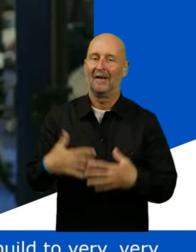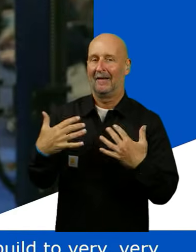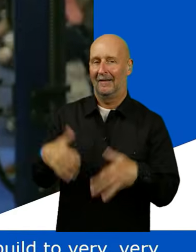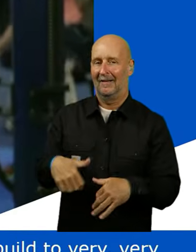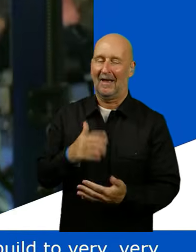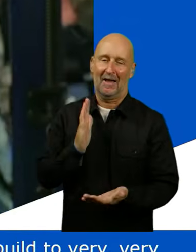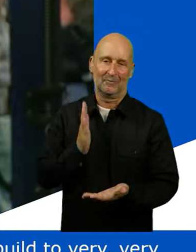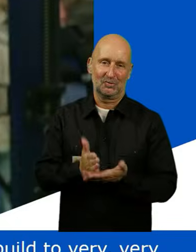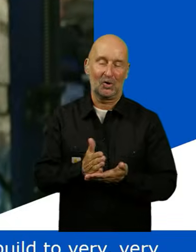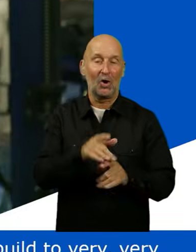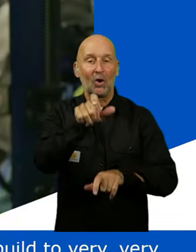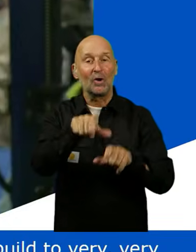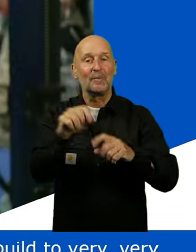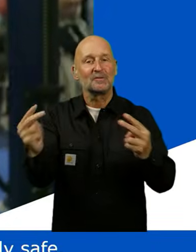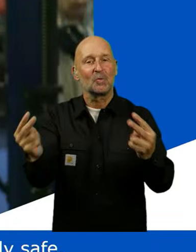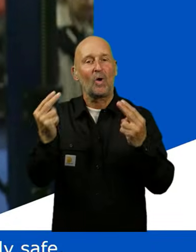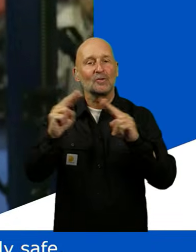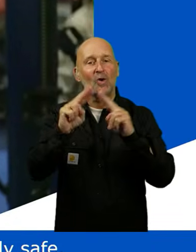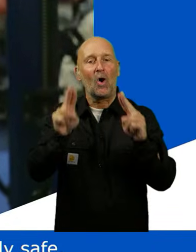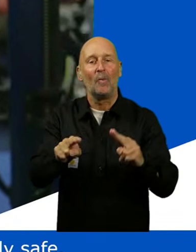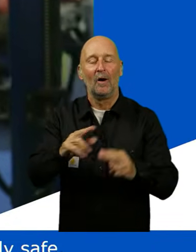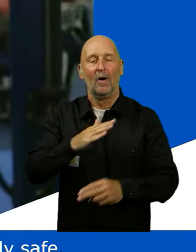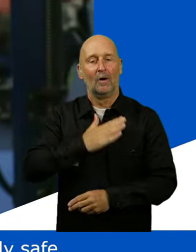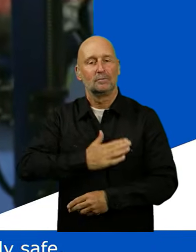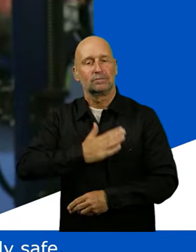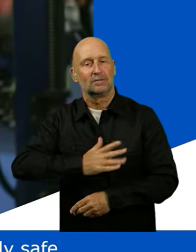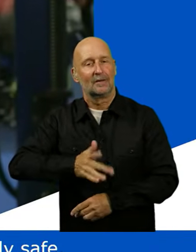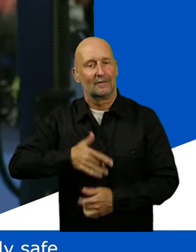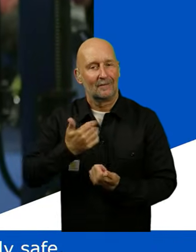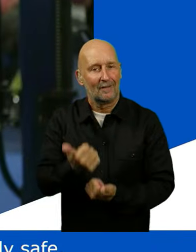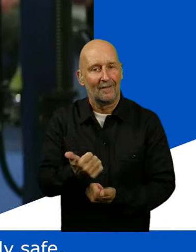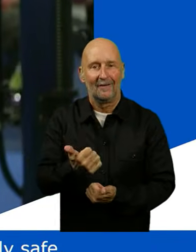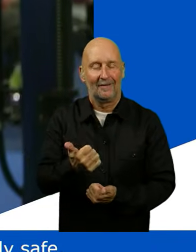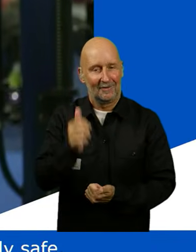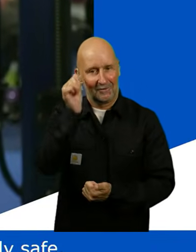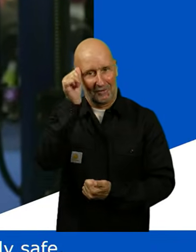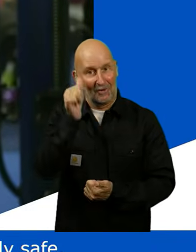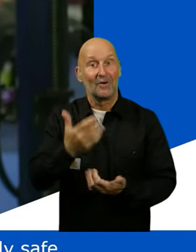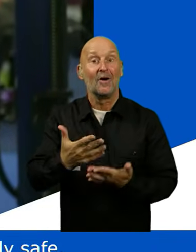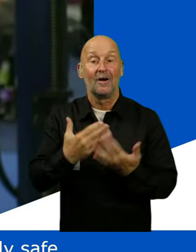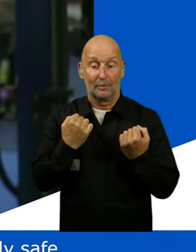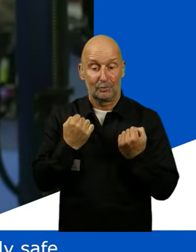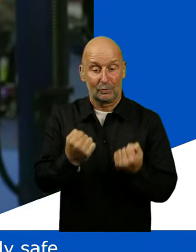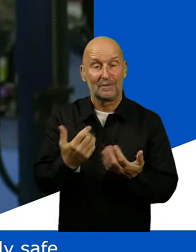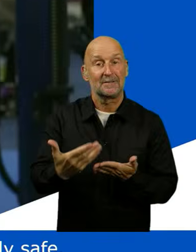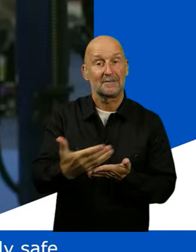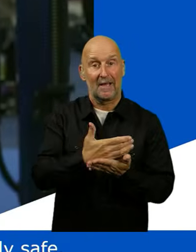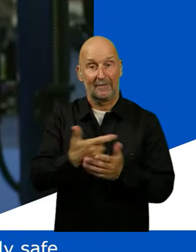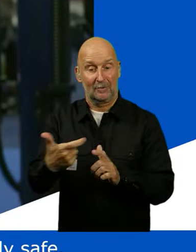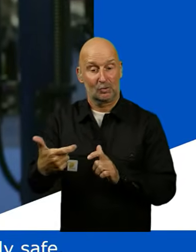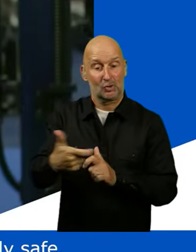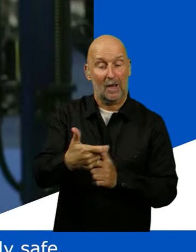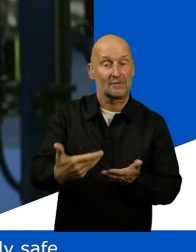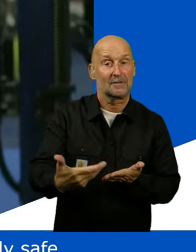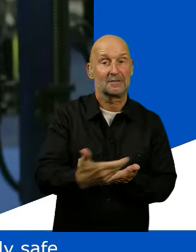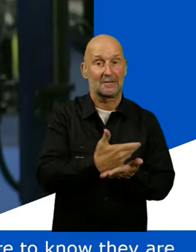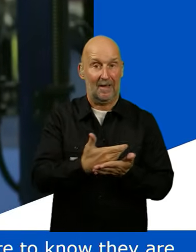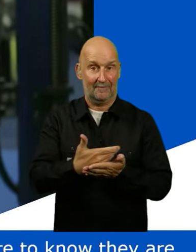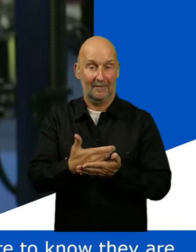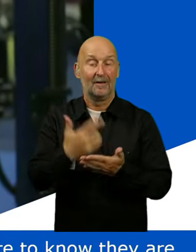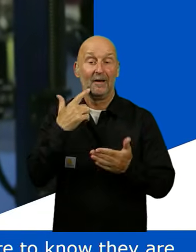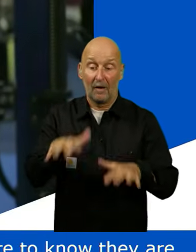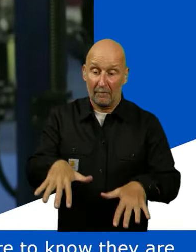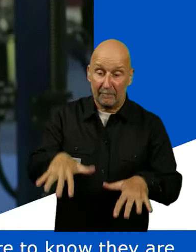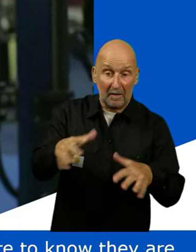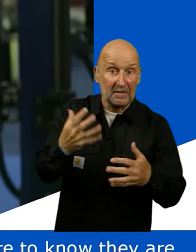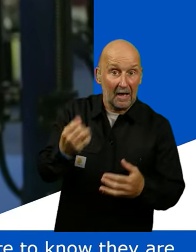I'm sure that our customers at home, it's going to give them a real reassurance there to know that they're safe when they're charging, if it's raining or when those floods do